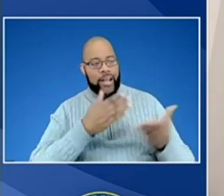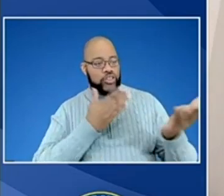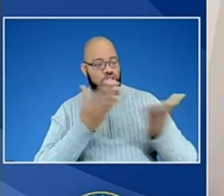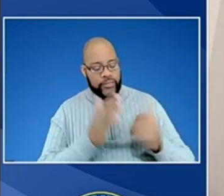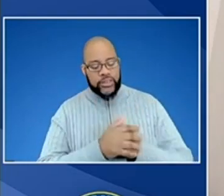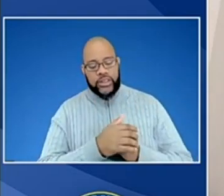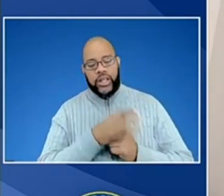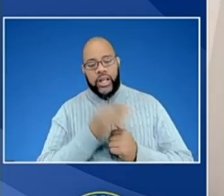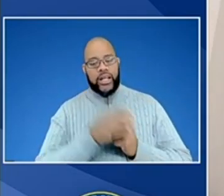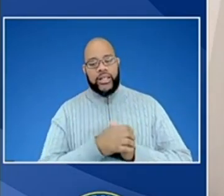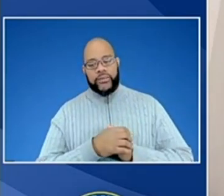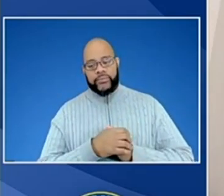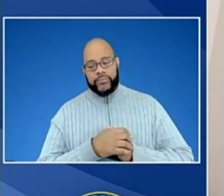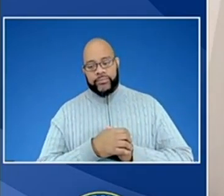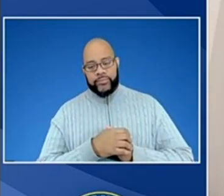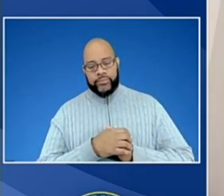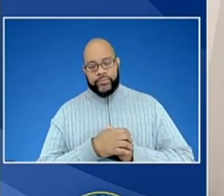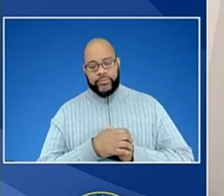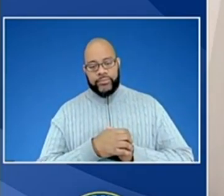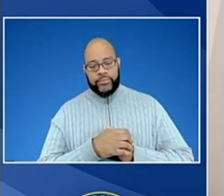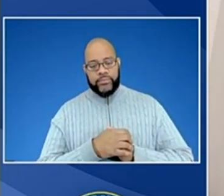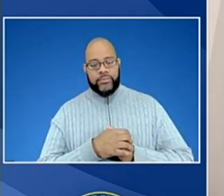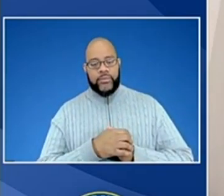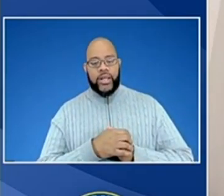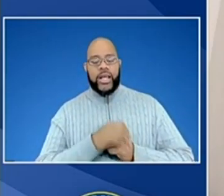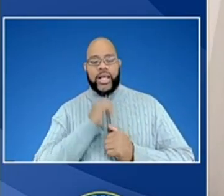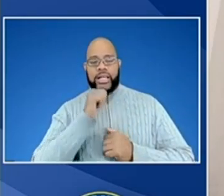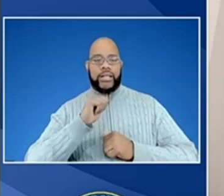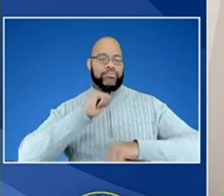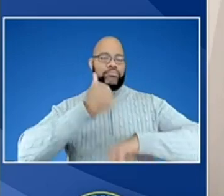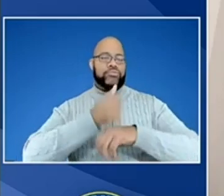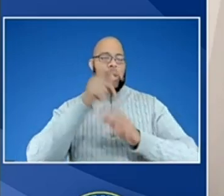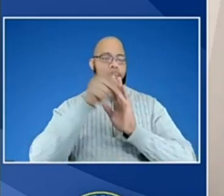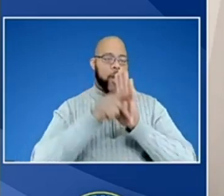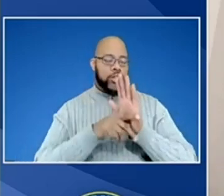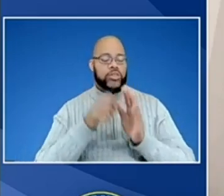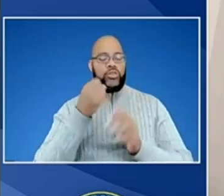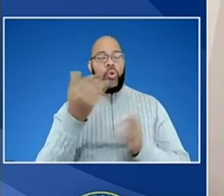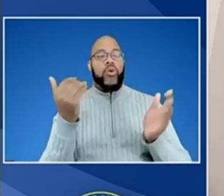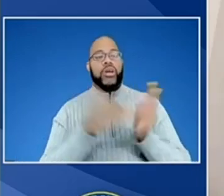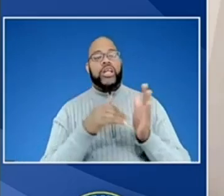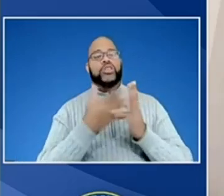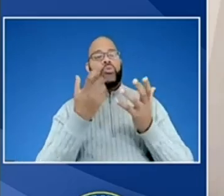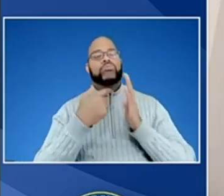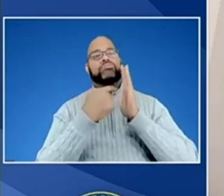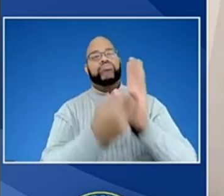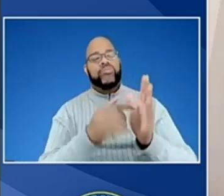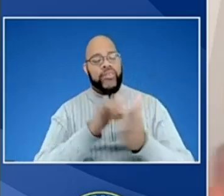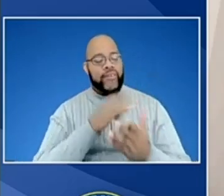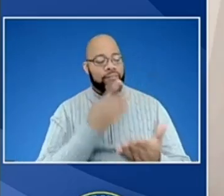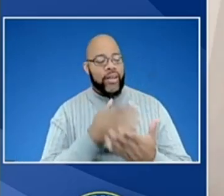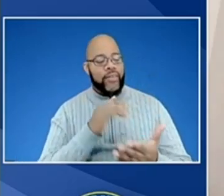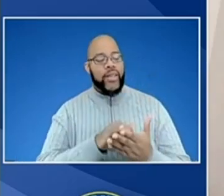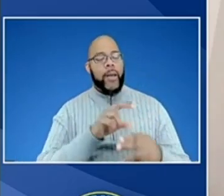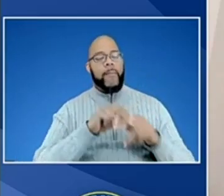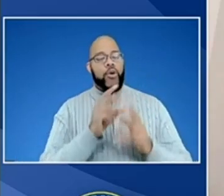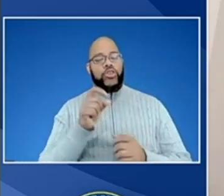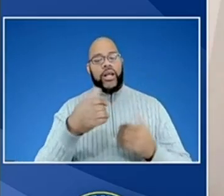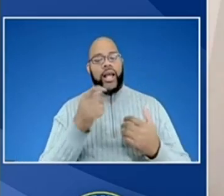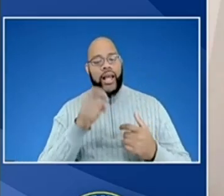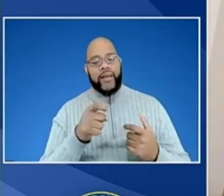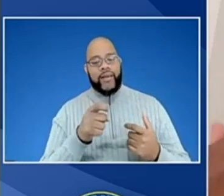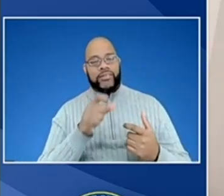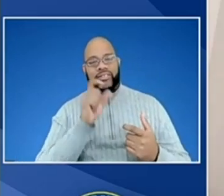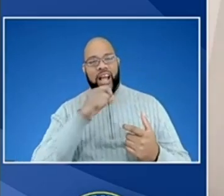and ineffective or not implemented policies. So again, just want to highlight the fact that borrowers shouldn't have to carry the